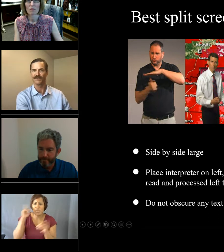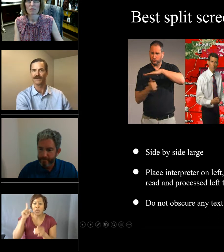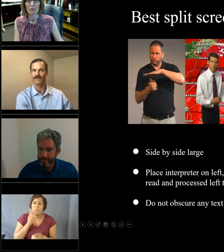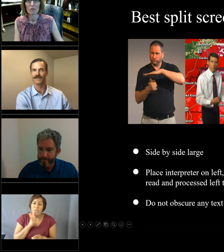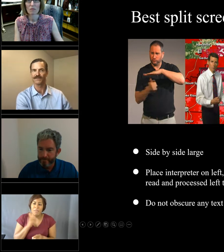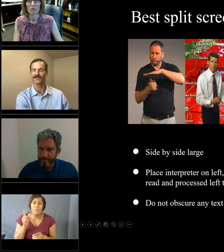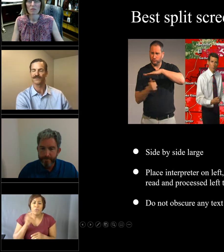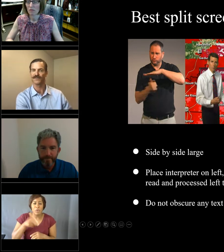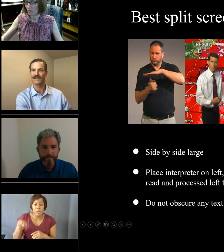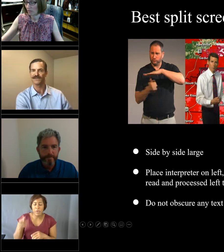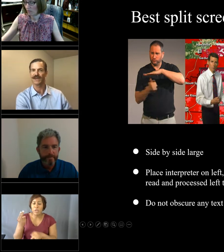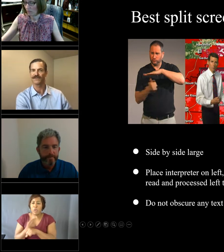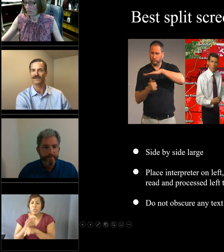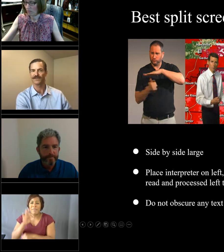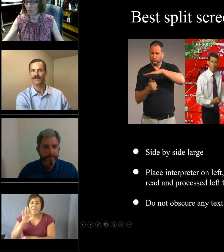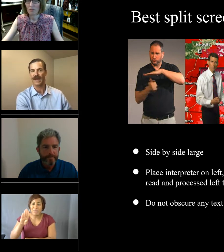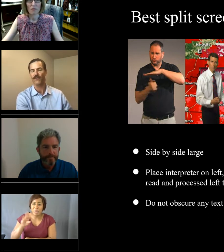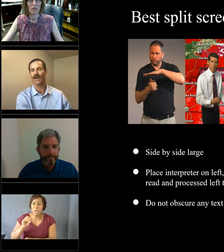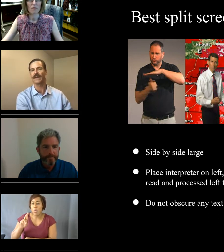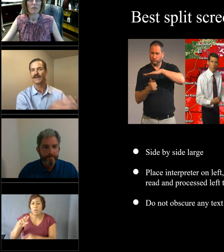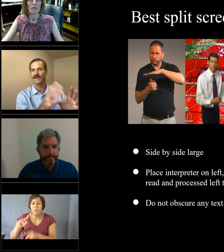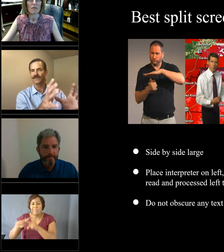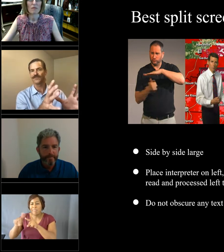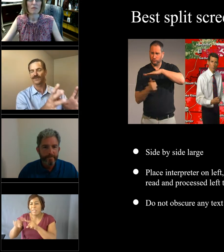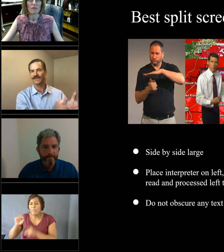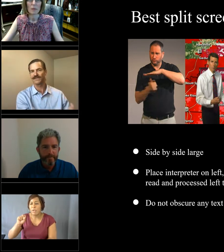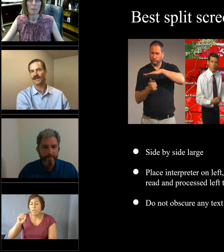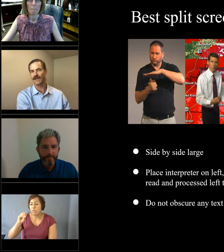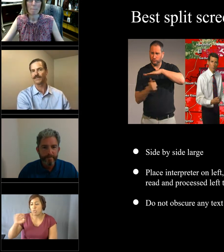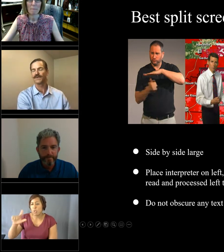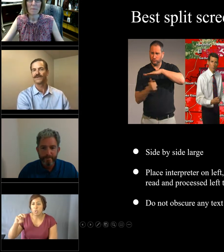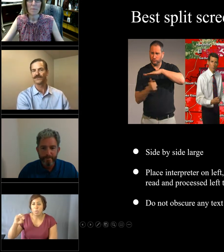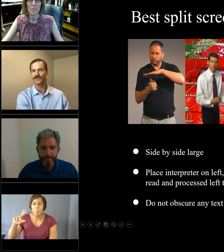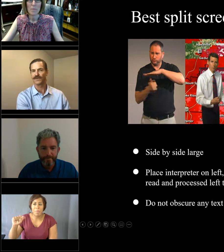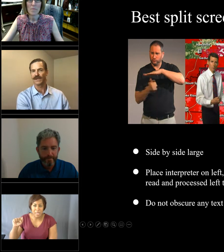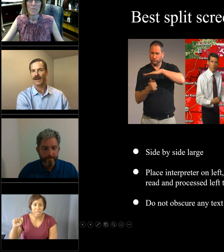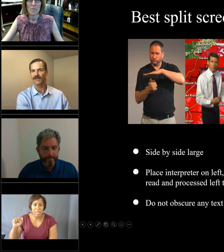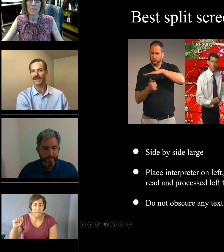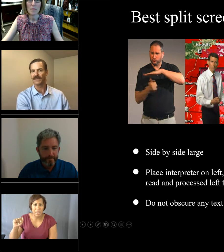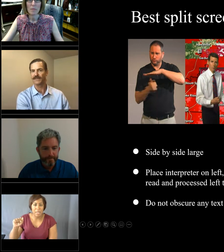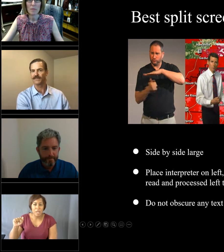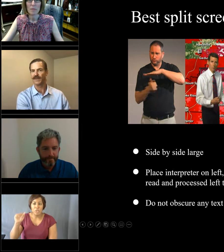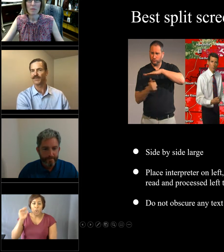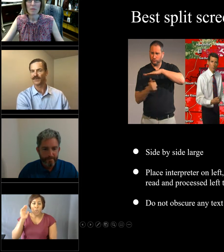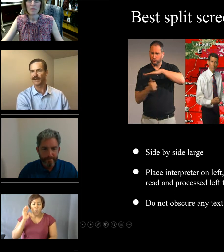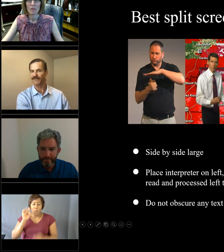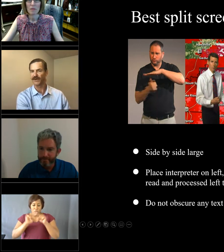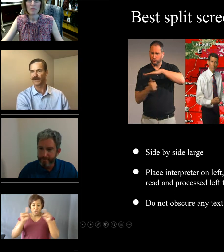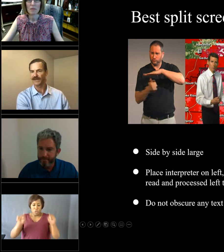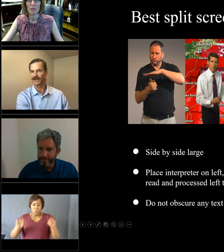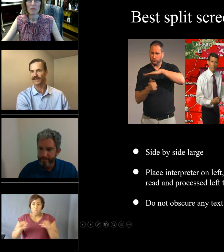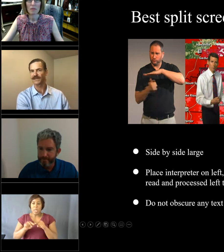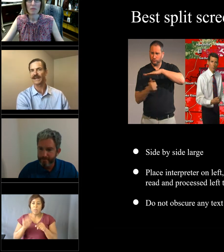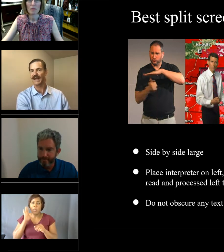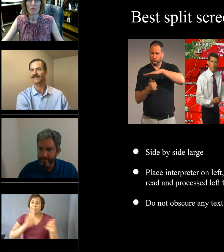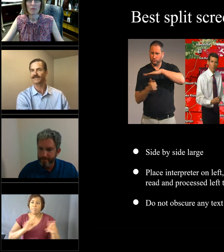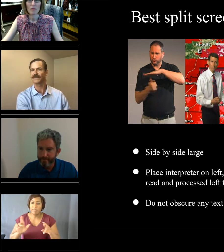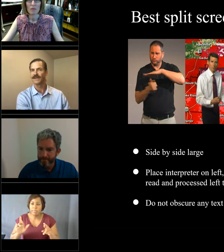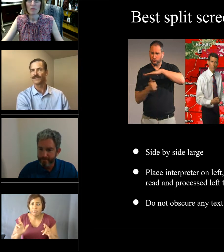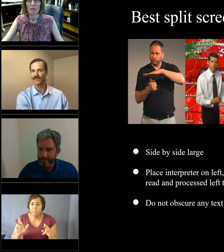or different social media channels. And so in that way, the screen is set up to accommodate people who are deaf and hard of hearing